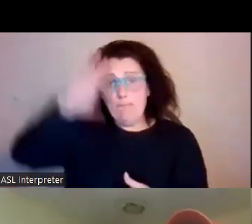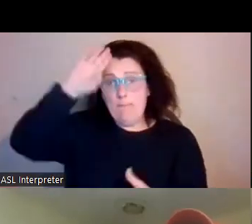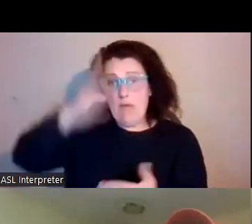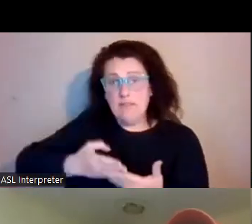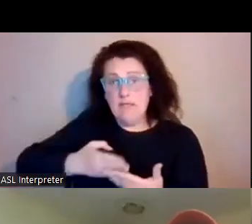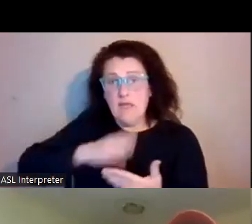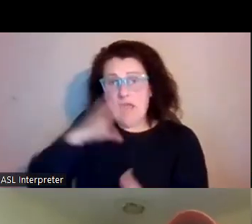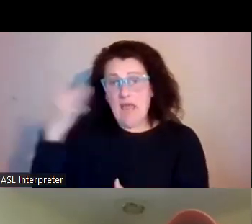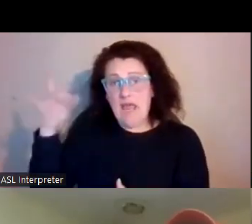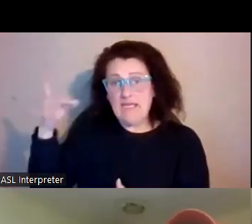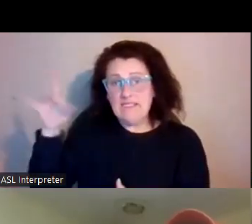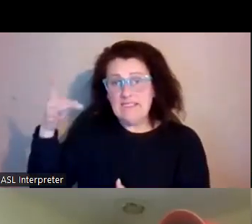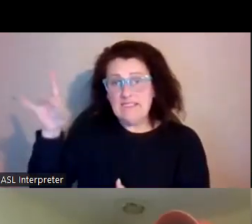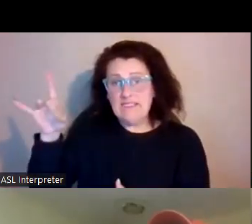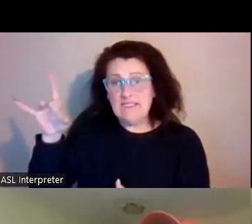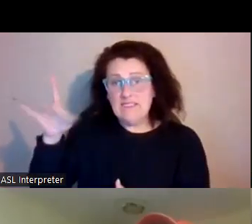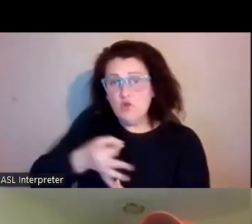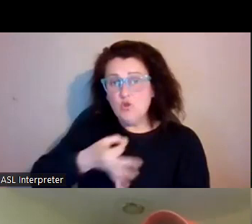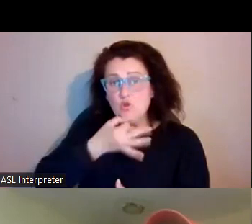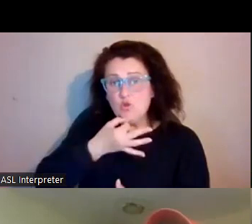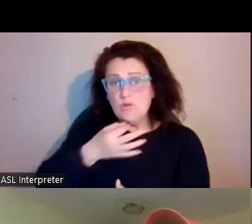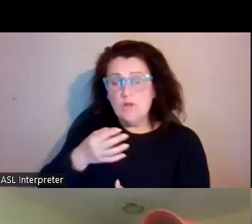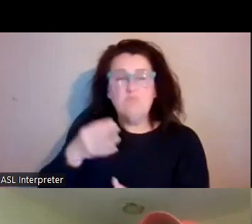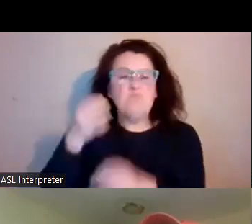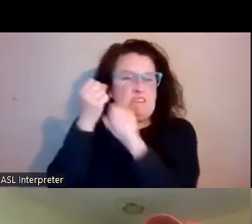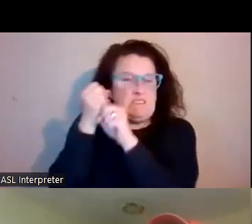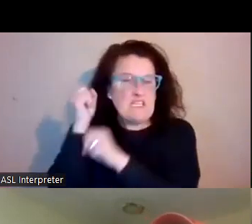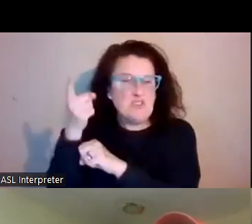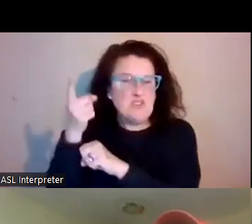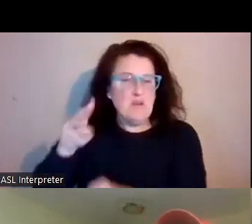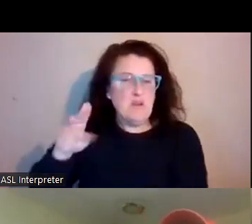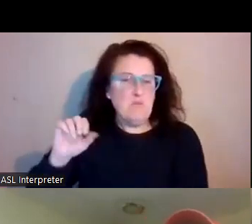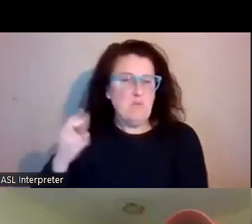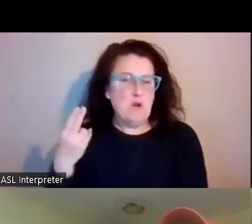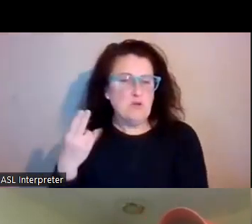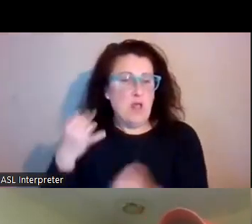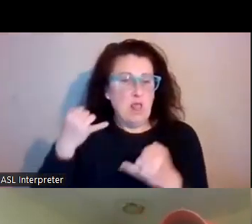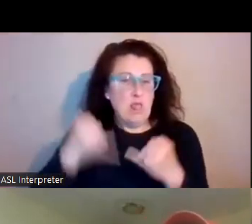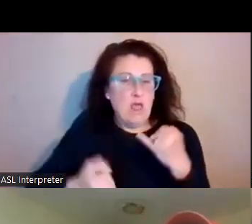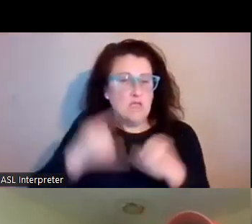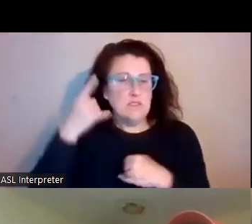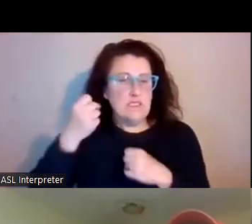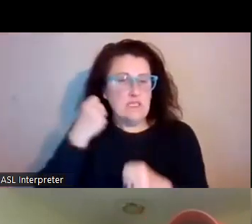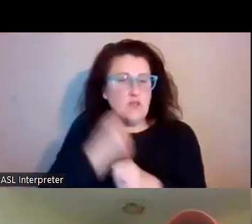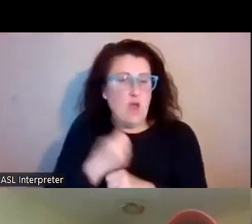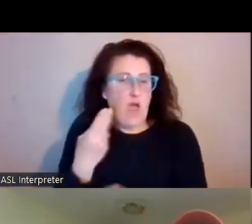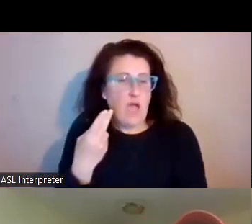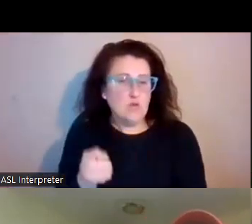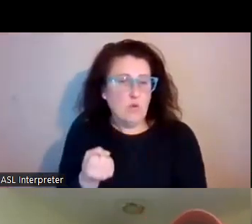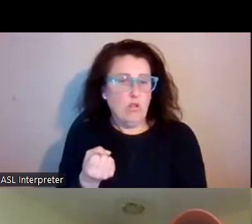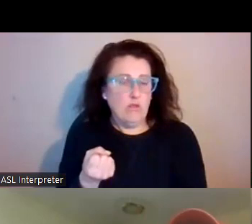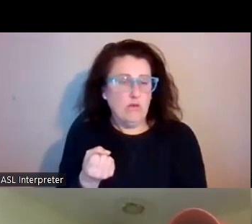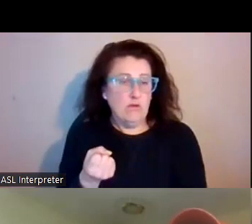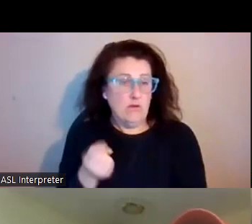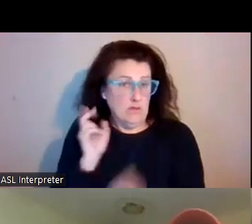turning 18 in March 2024, and it's the last year of high school. Mm-hmm. Can